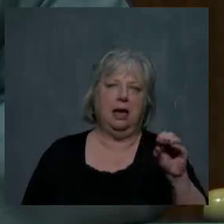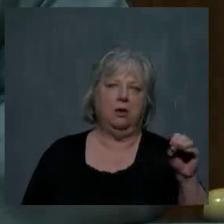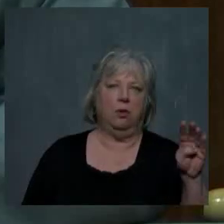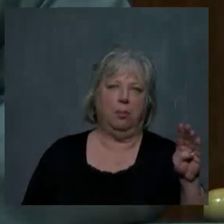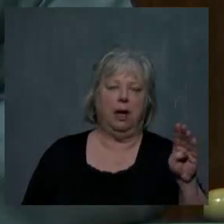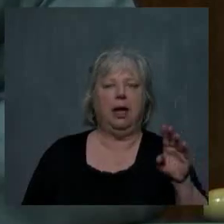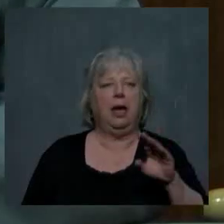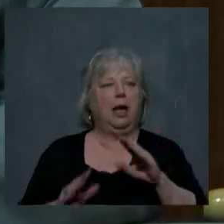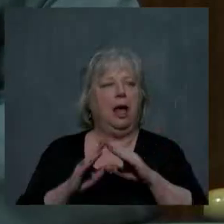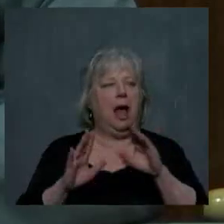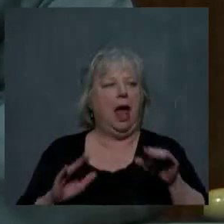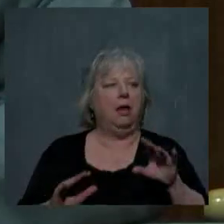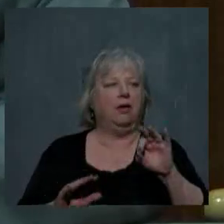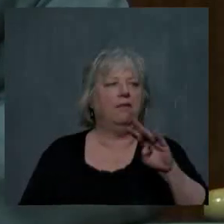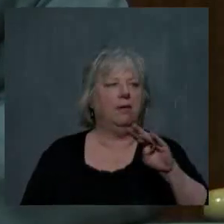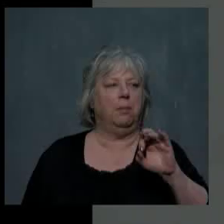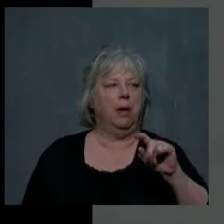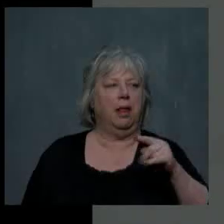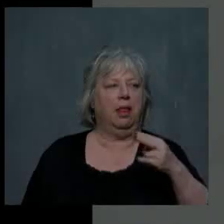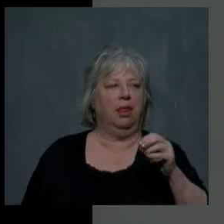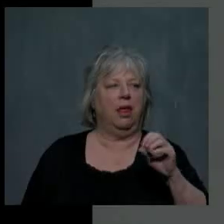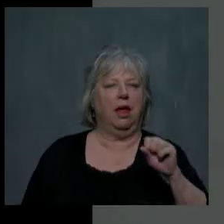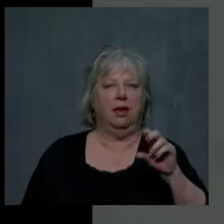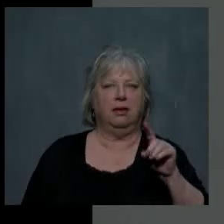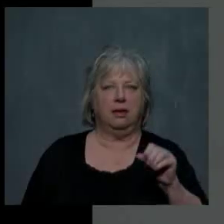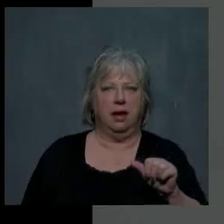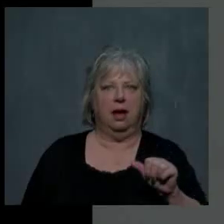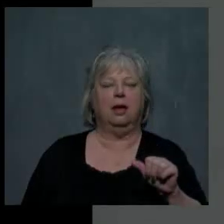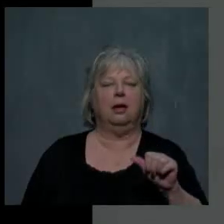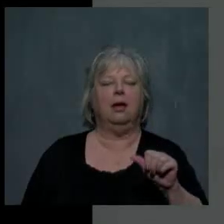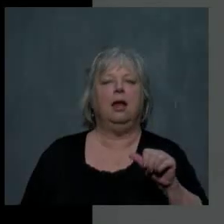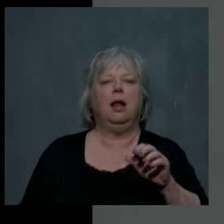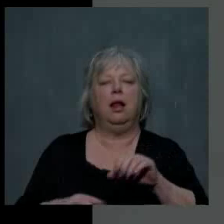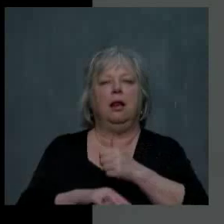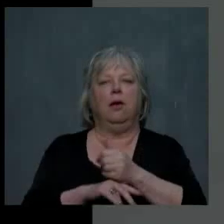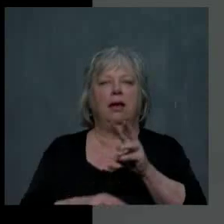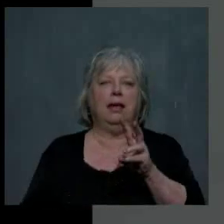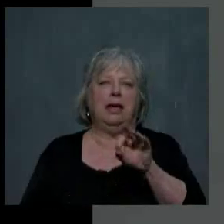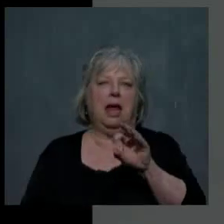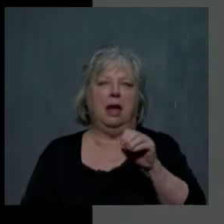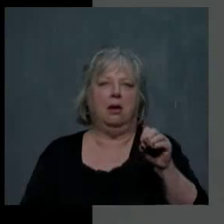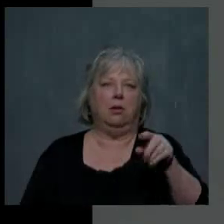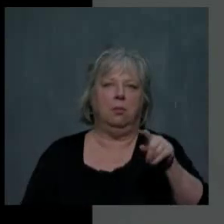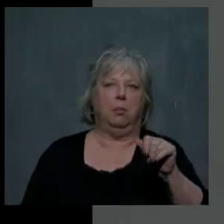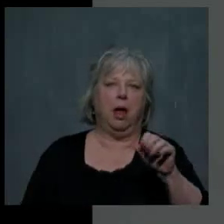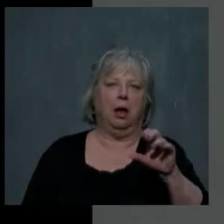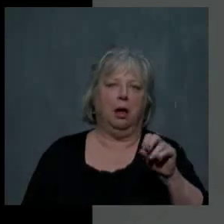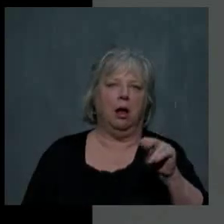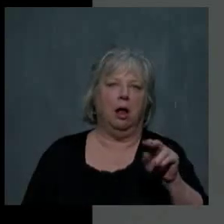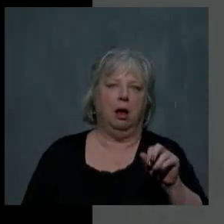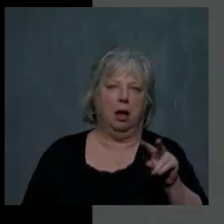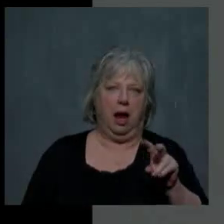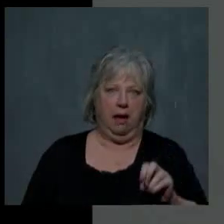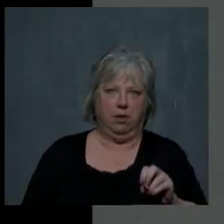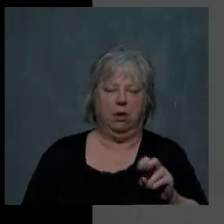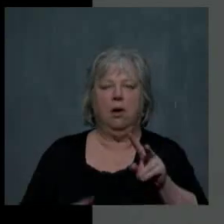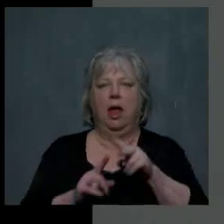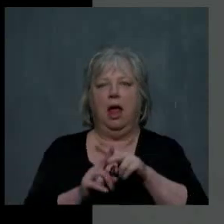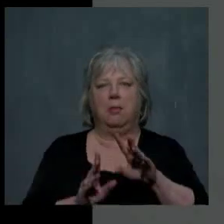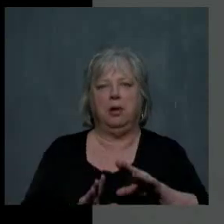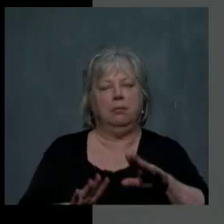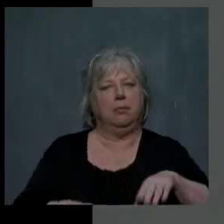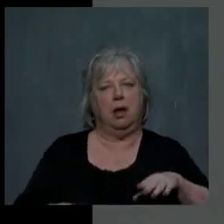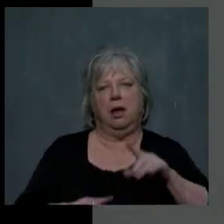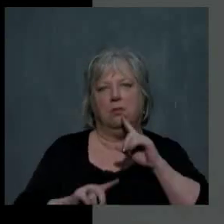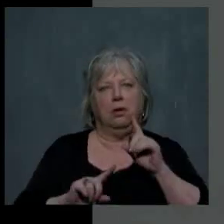Z-6900-B, House of the Bethesda, short form PDC, located at 6900 Pecan Avenue. The applicant has not responded to